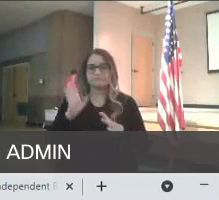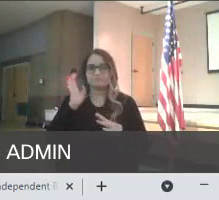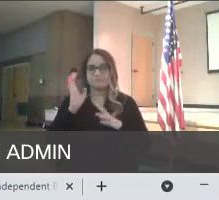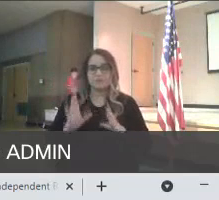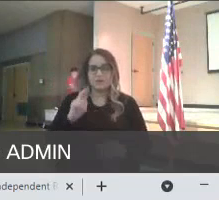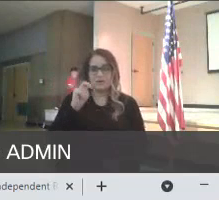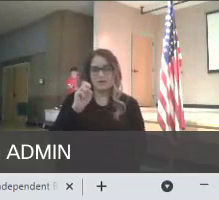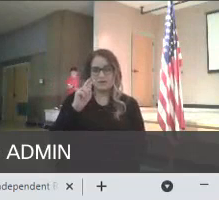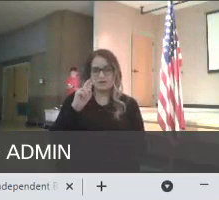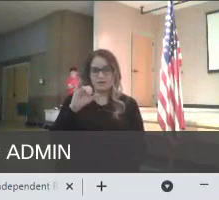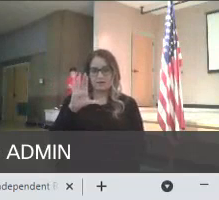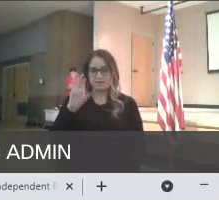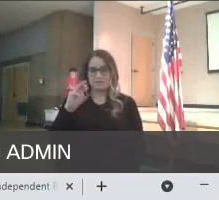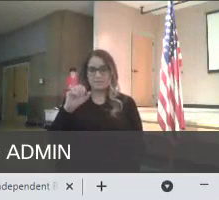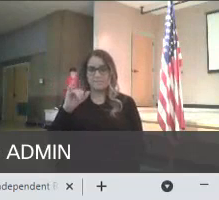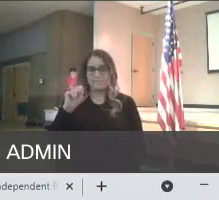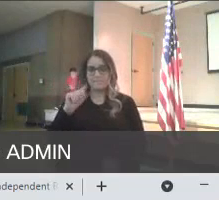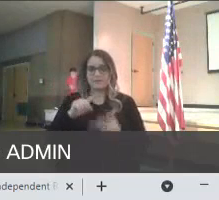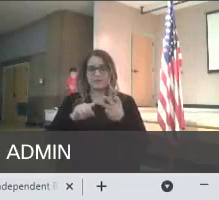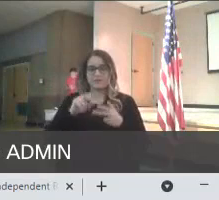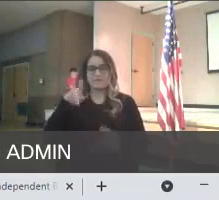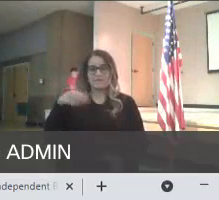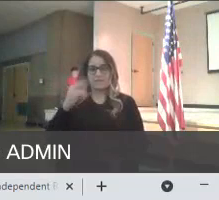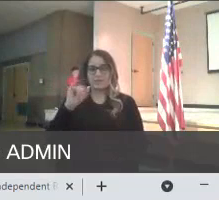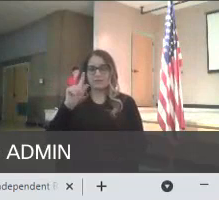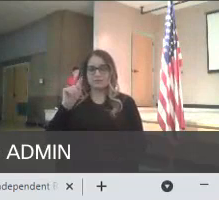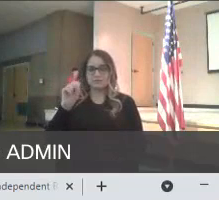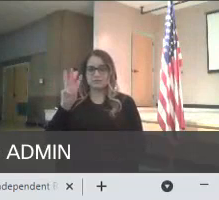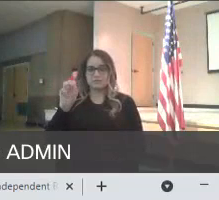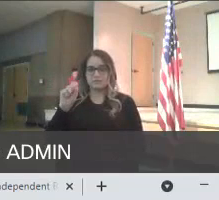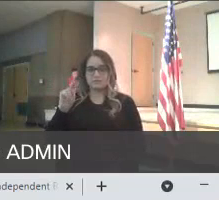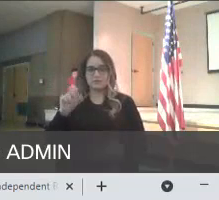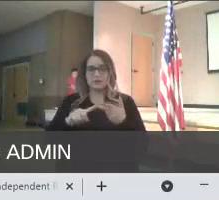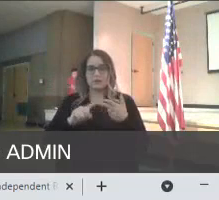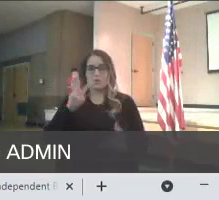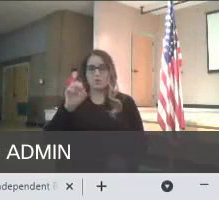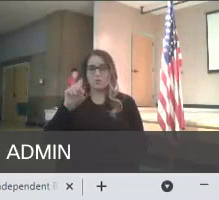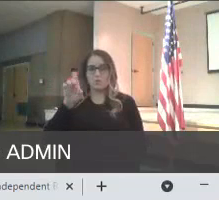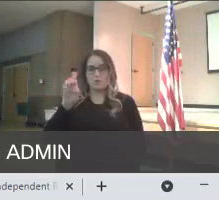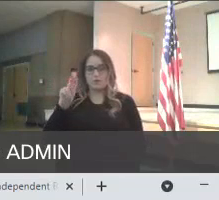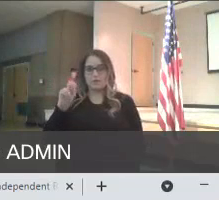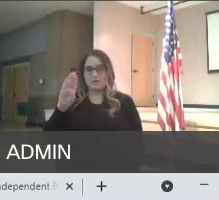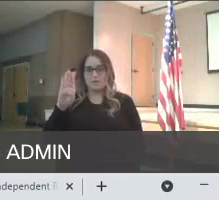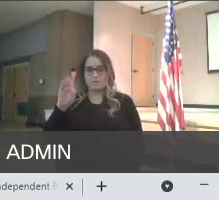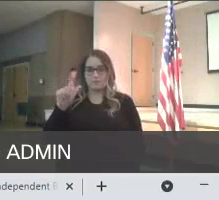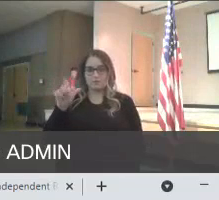Nancy Meister, Phil Townsend, and Wade Noble. So Nancy, please come up.